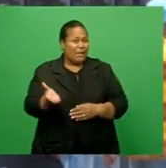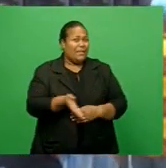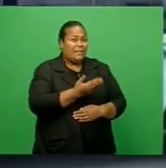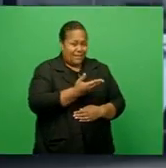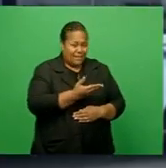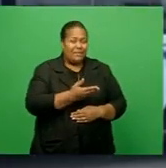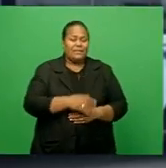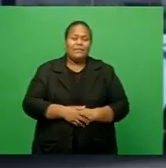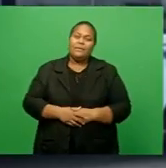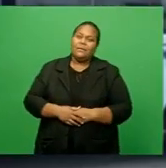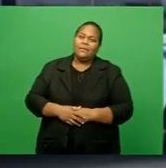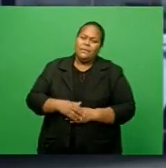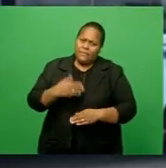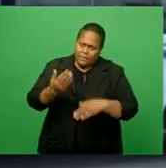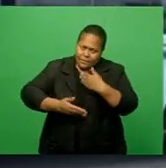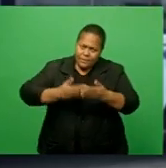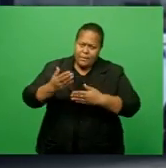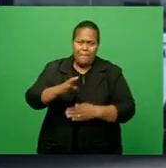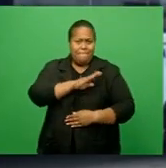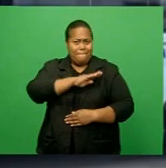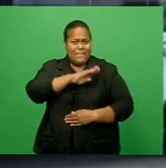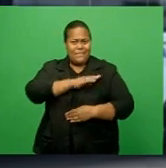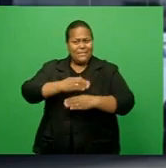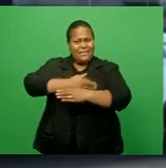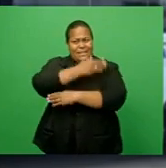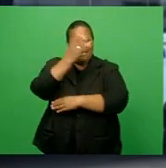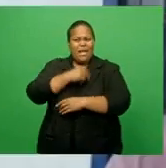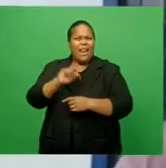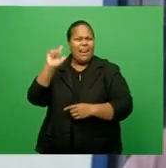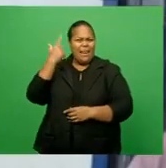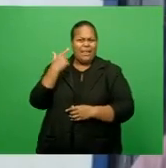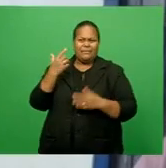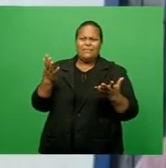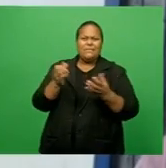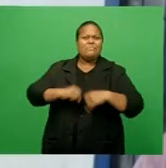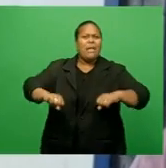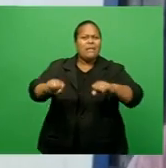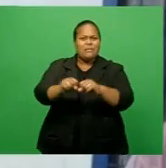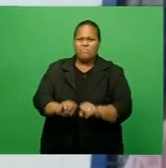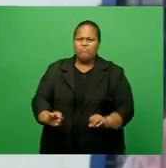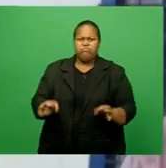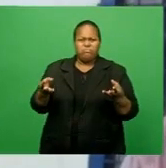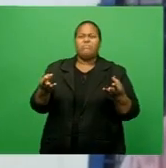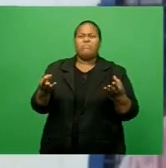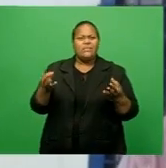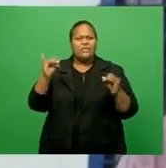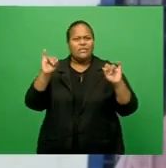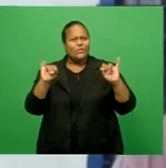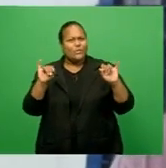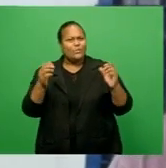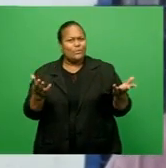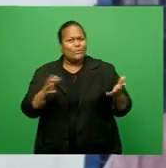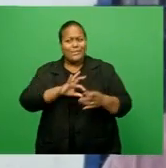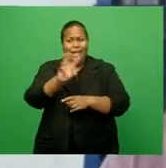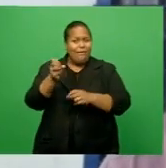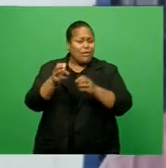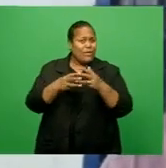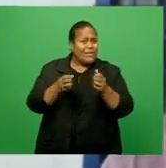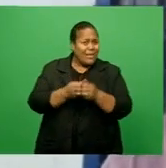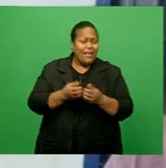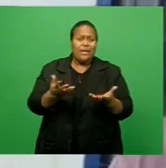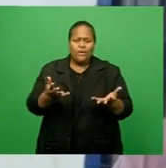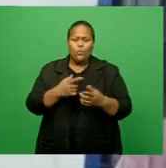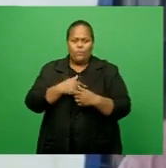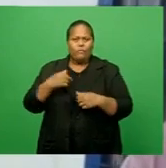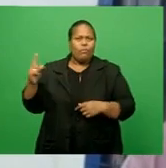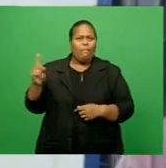Irrigation, says on busy days a lack of space causes issues. Every weekend we have to come early and do our setup